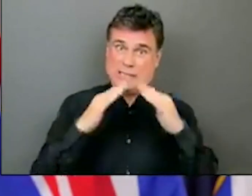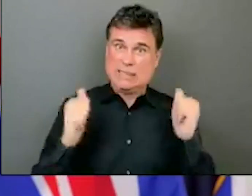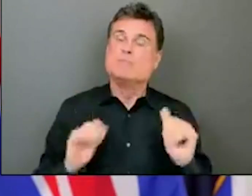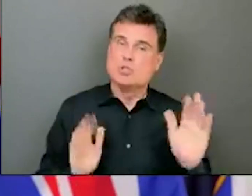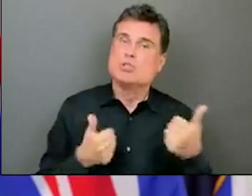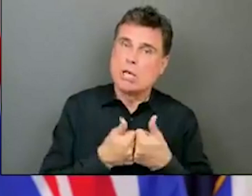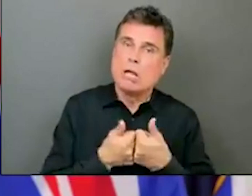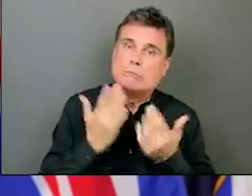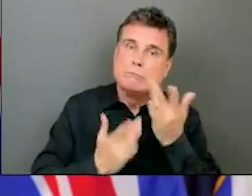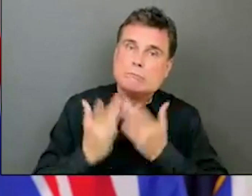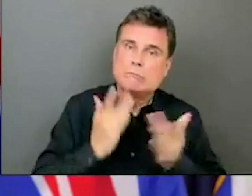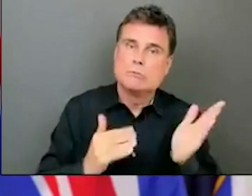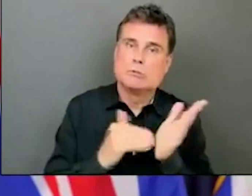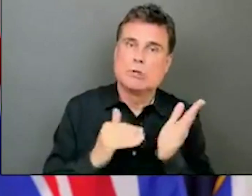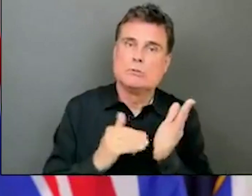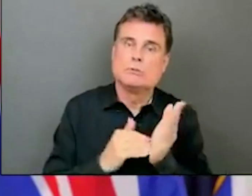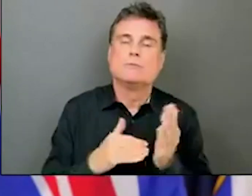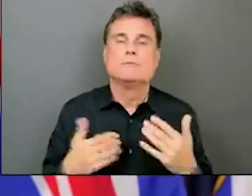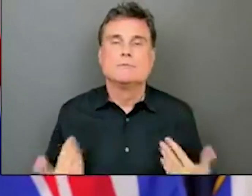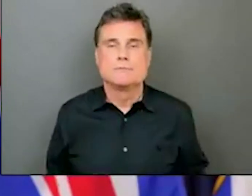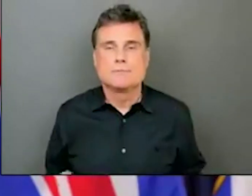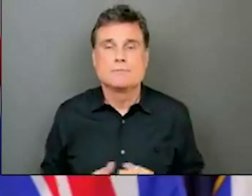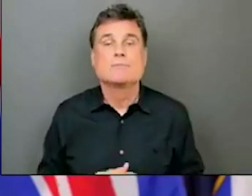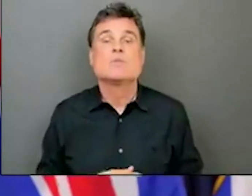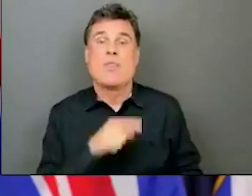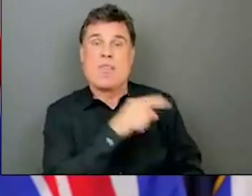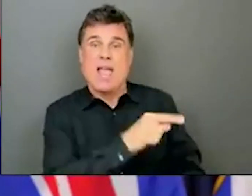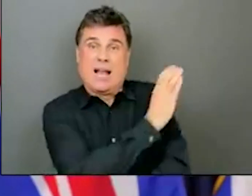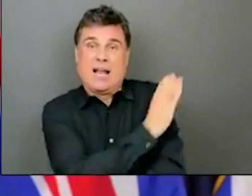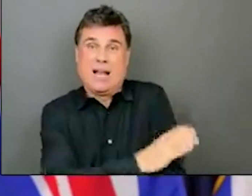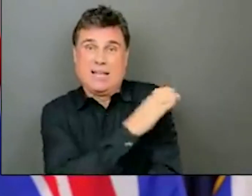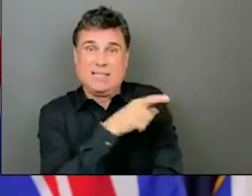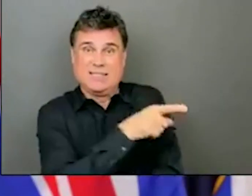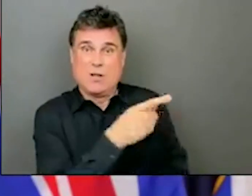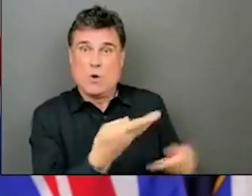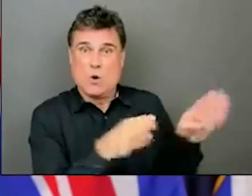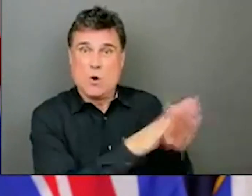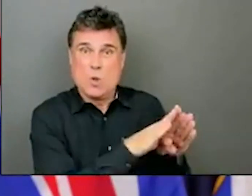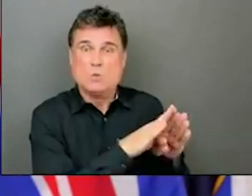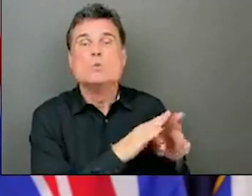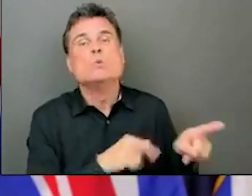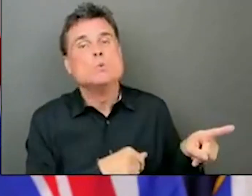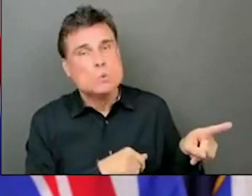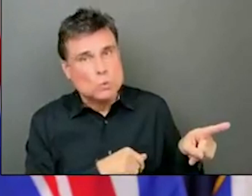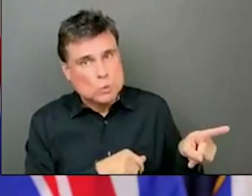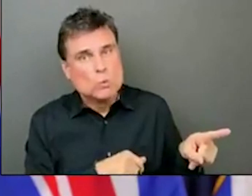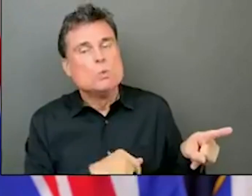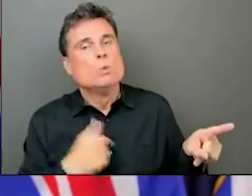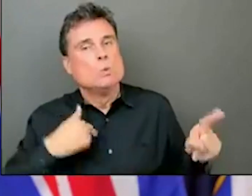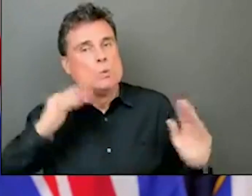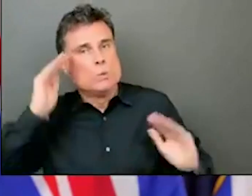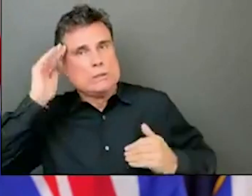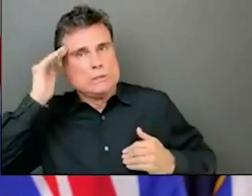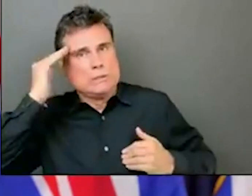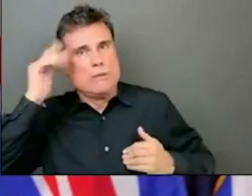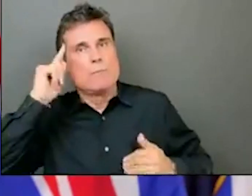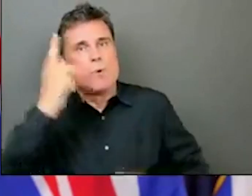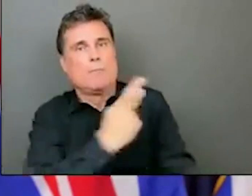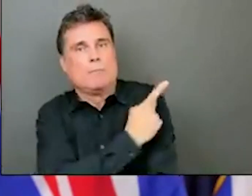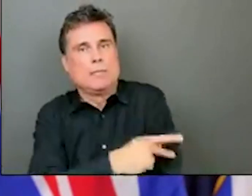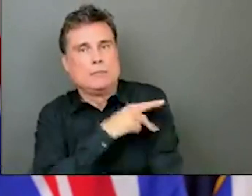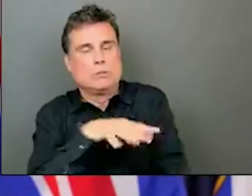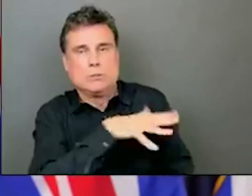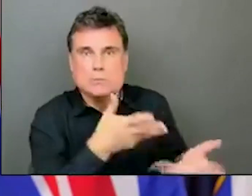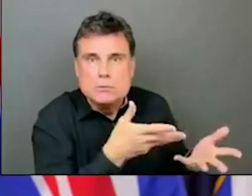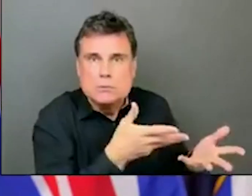is based when a clinic closes, and that's happened, and this is particularly an issue in the South Island. It's a great worry for